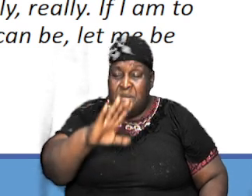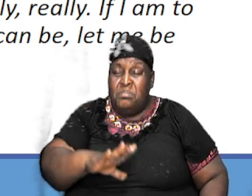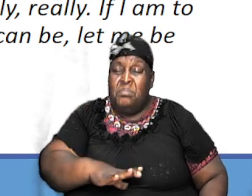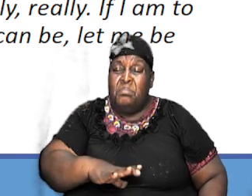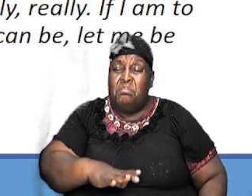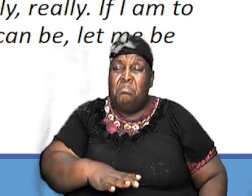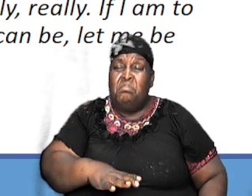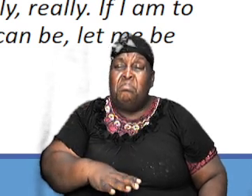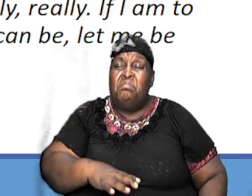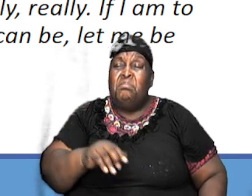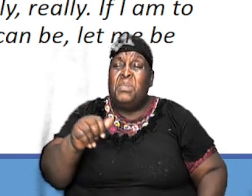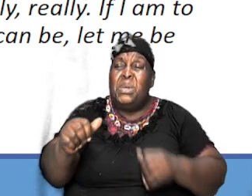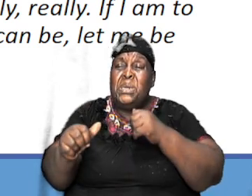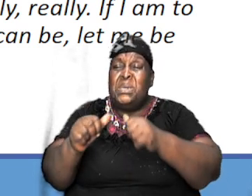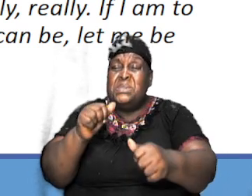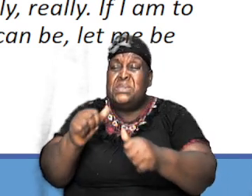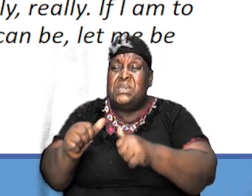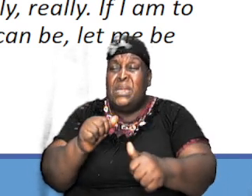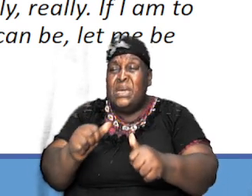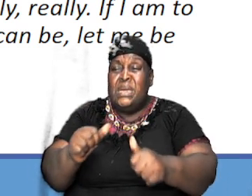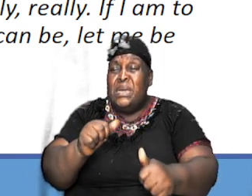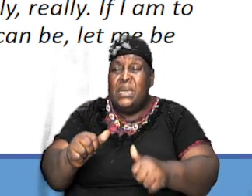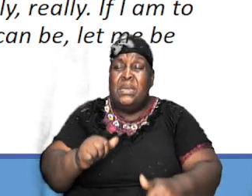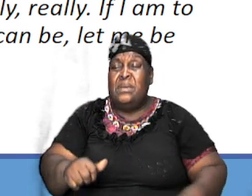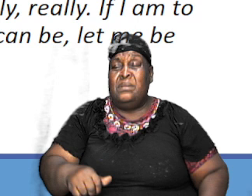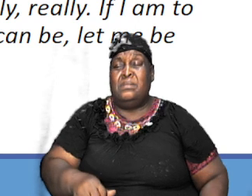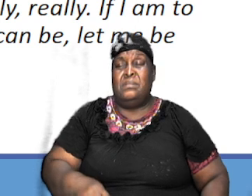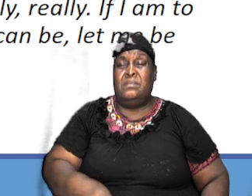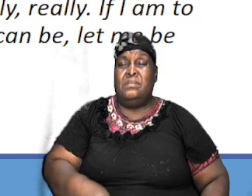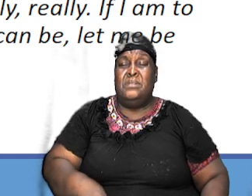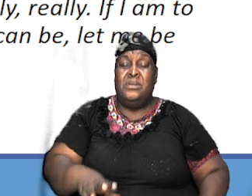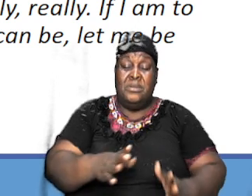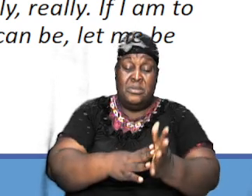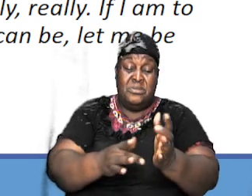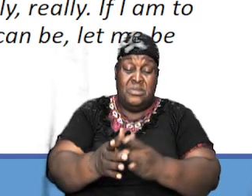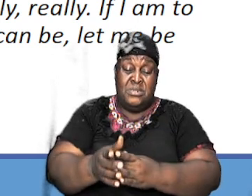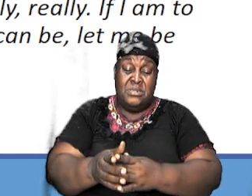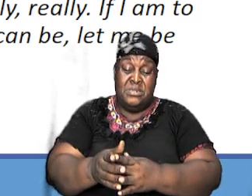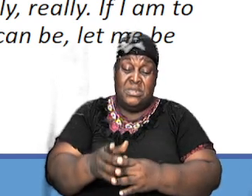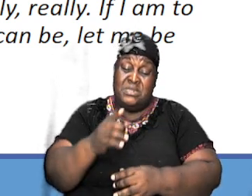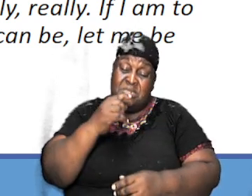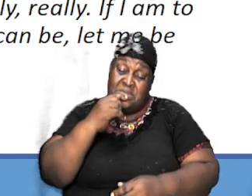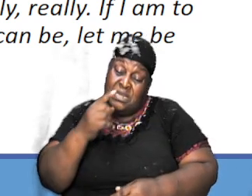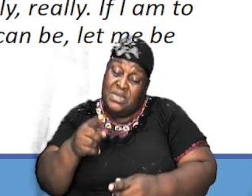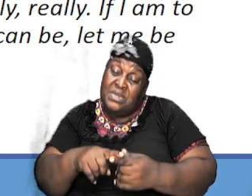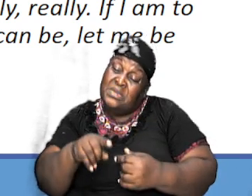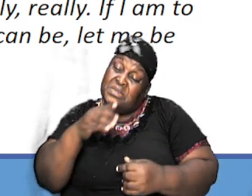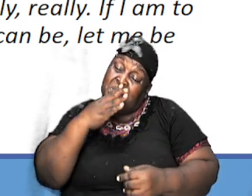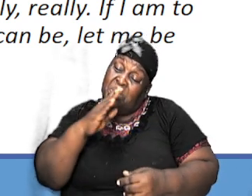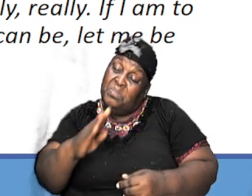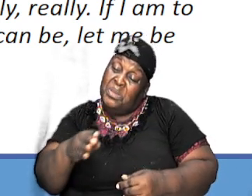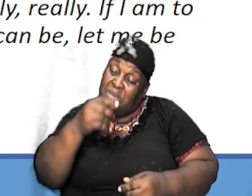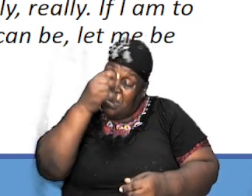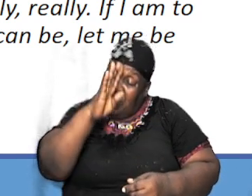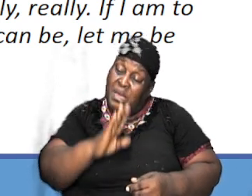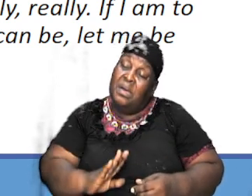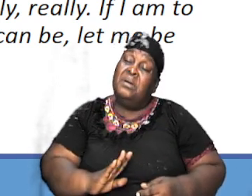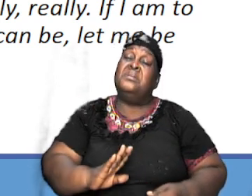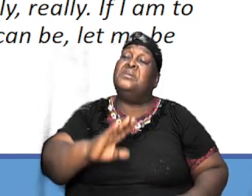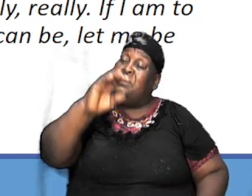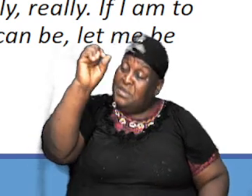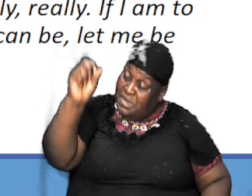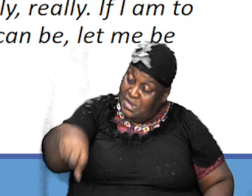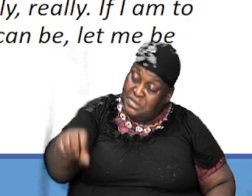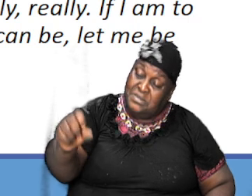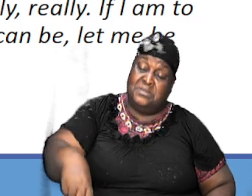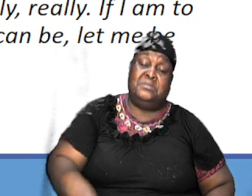God. Now, did Jesus claim to be God? Because we are saying that Jesus is God, but did Jesus